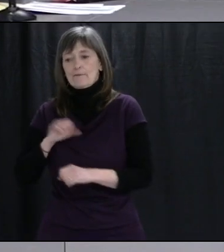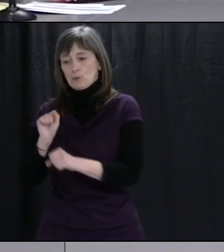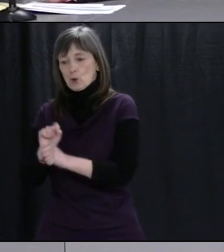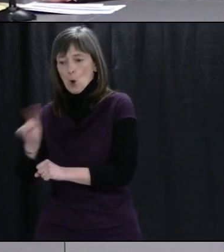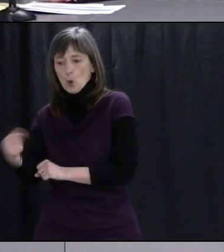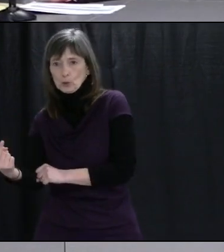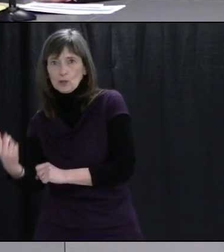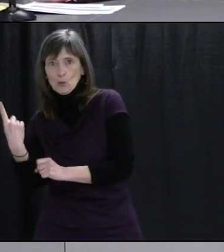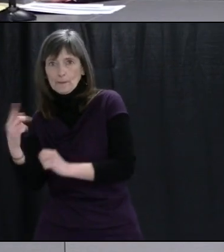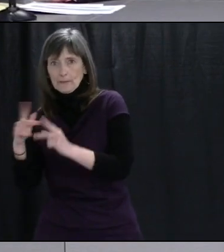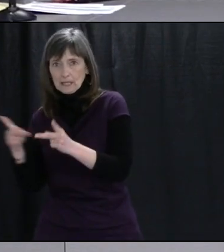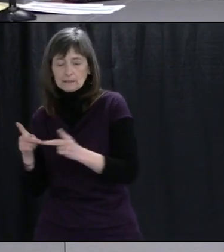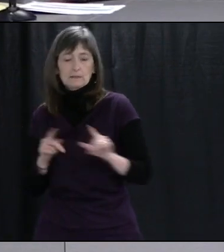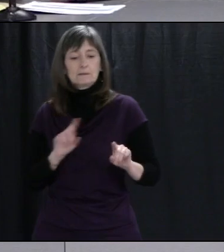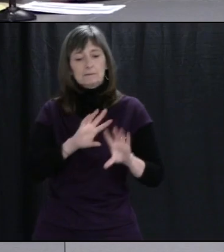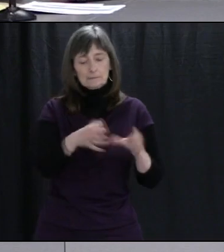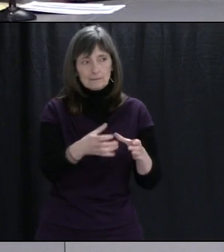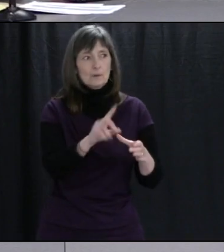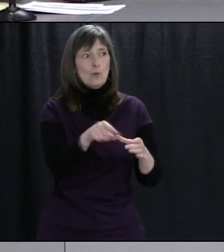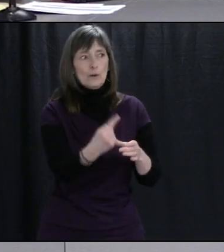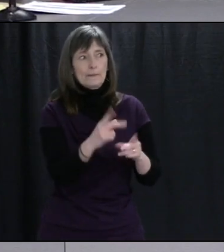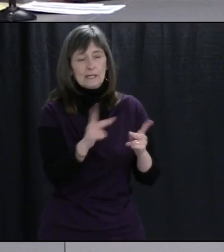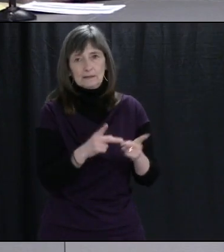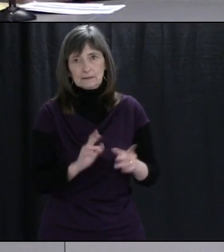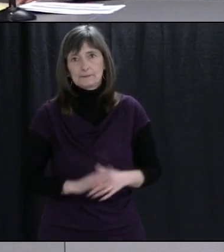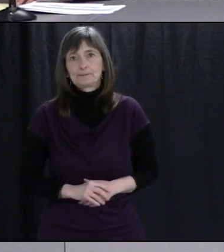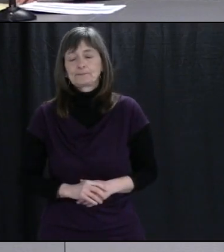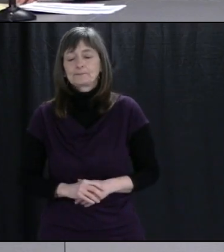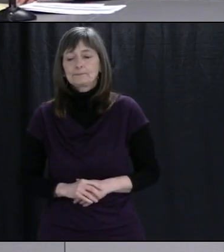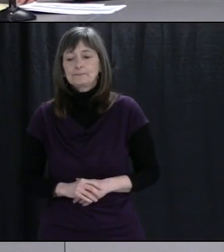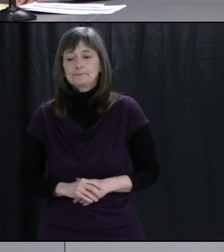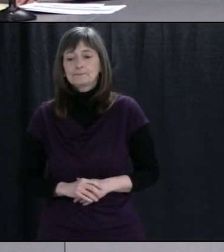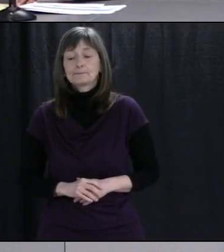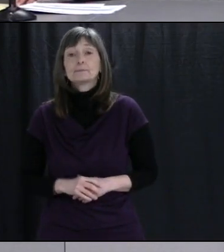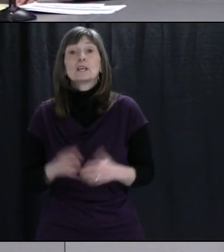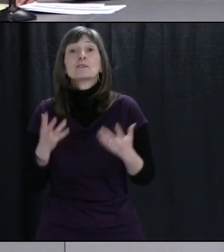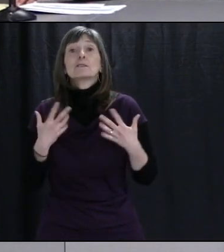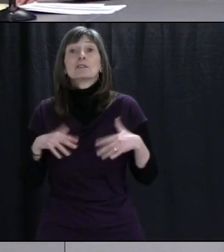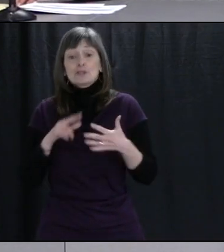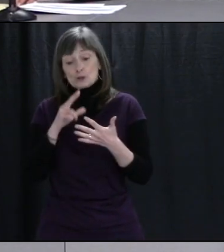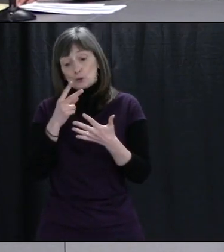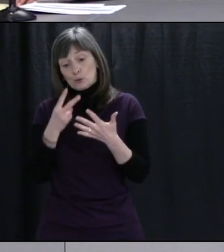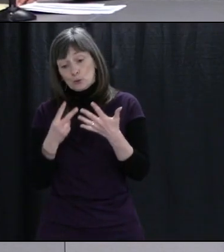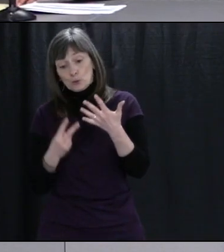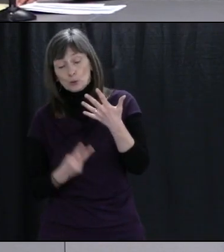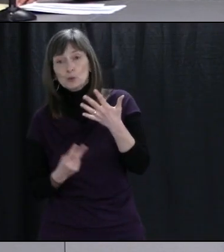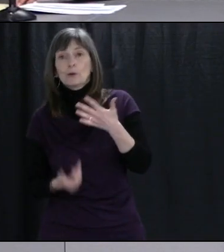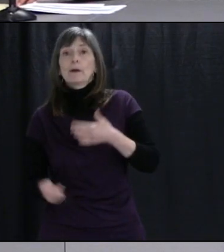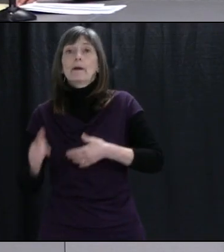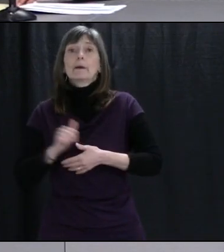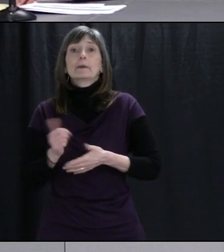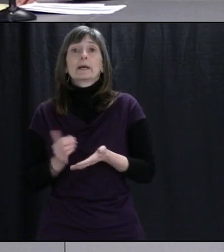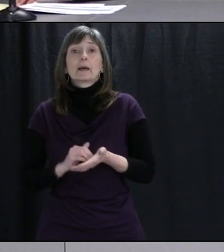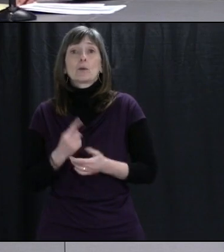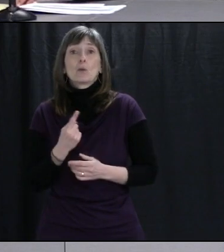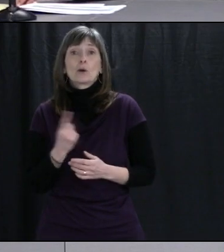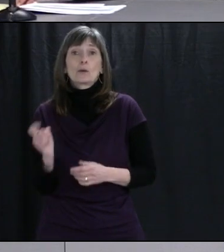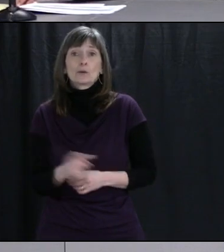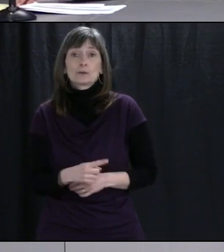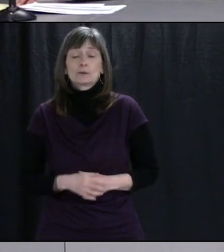Thank you. We'll now take single questions from our reporters. Do we have a question from Elizabeth Witt of All Newfoundland Labrador?